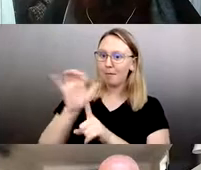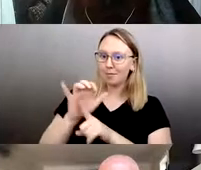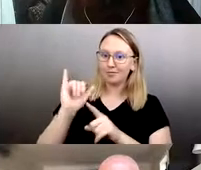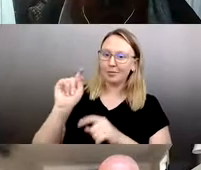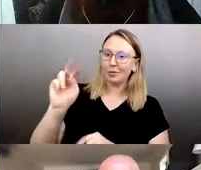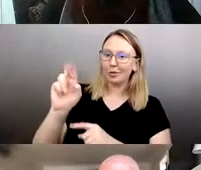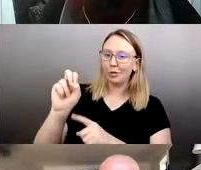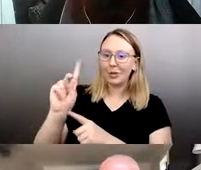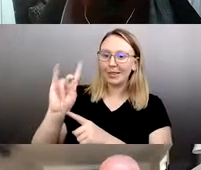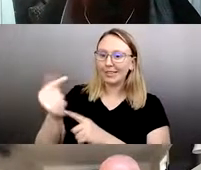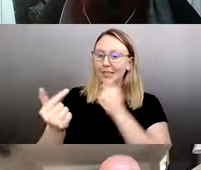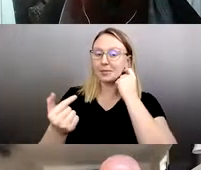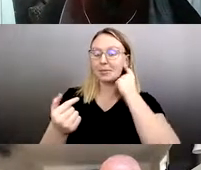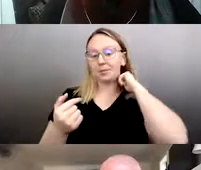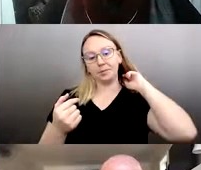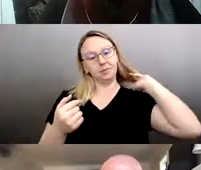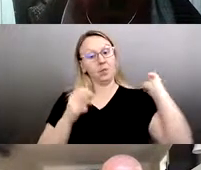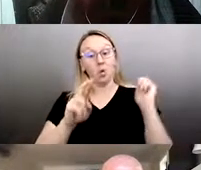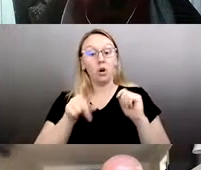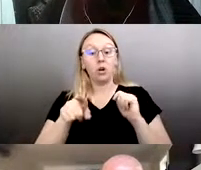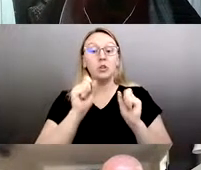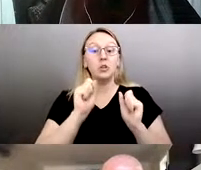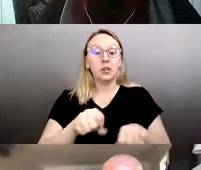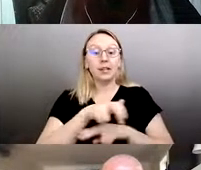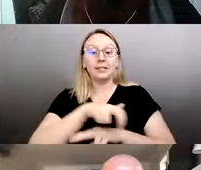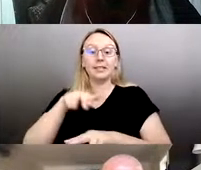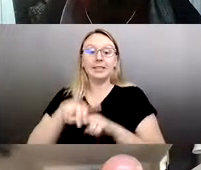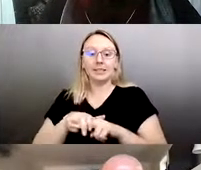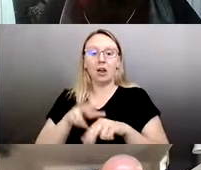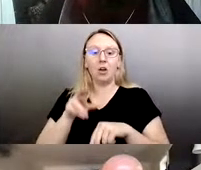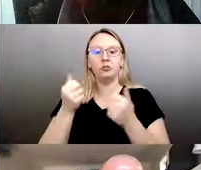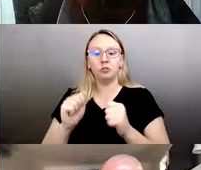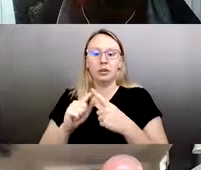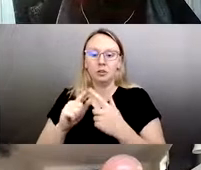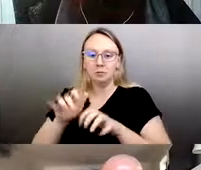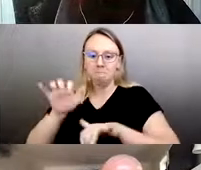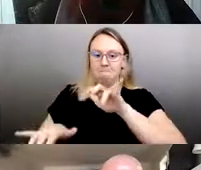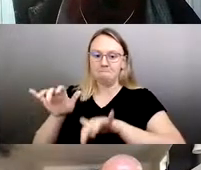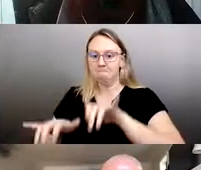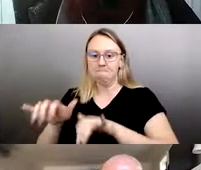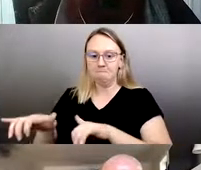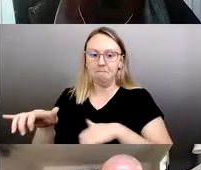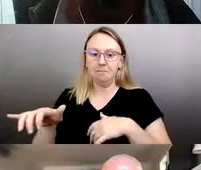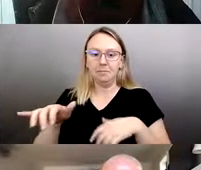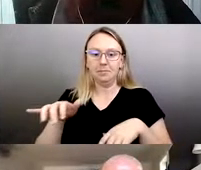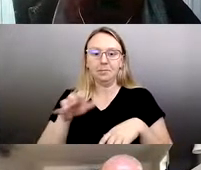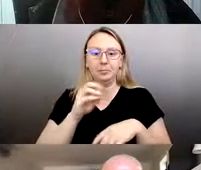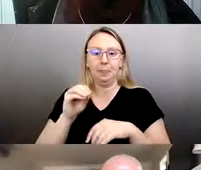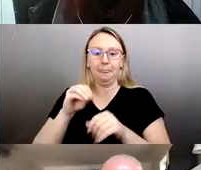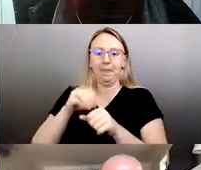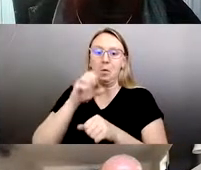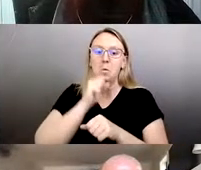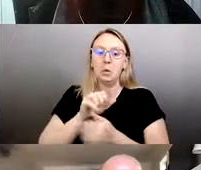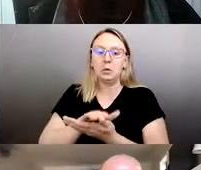and try your hand at eking out an opening salvo on an old school typewriter. Leave with one, or in my